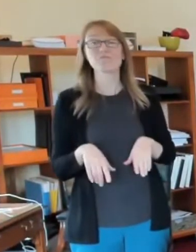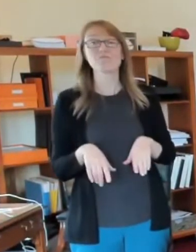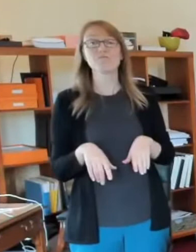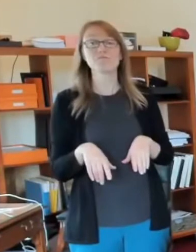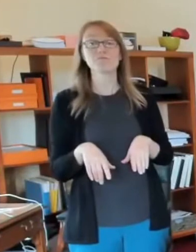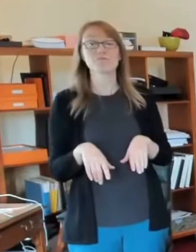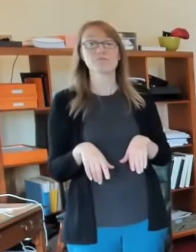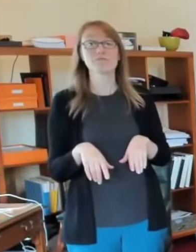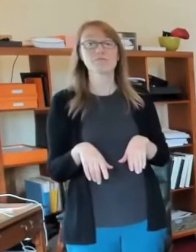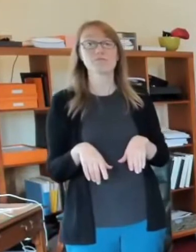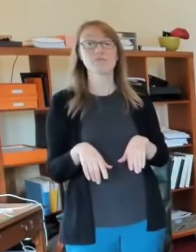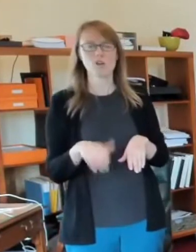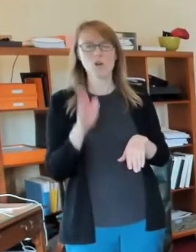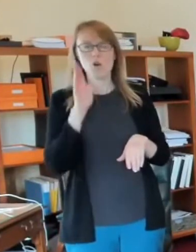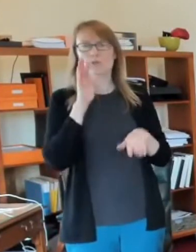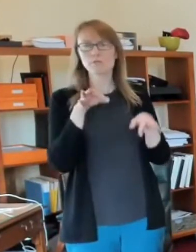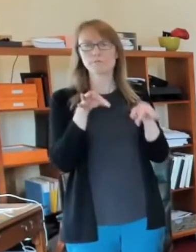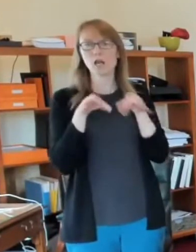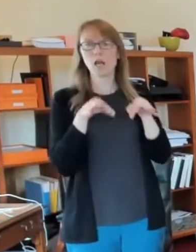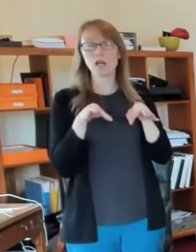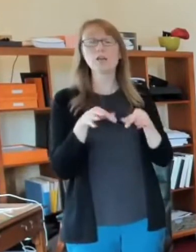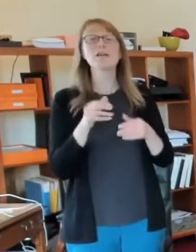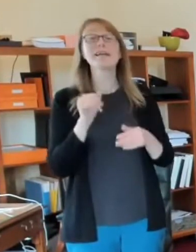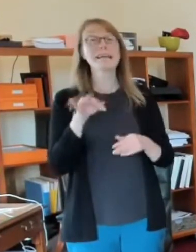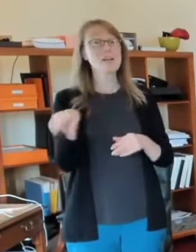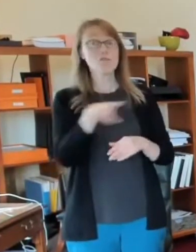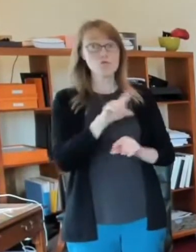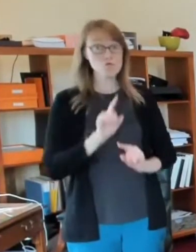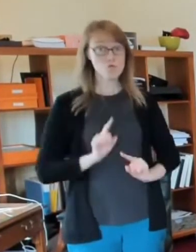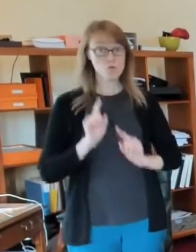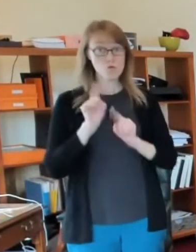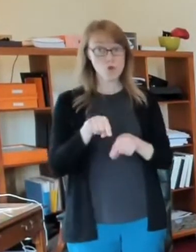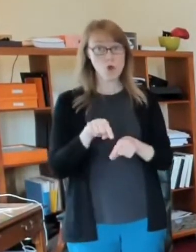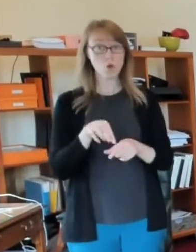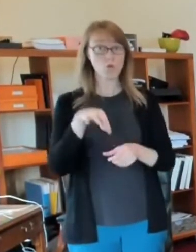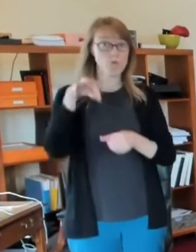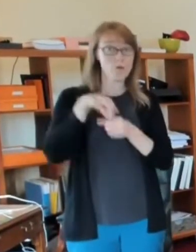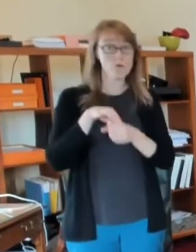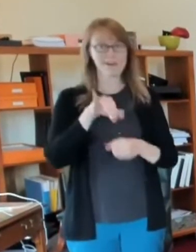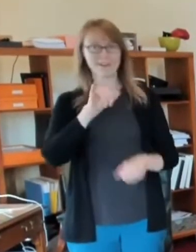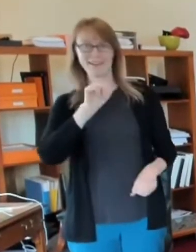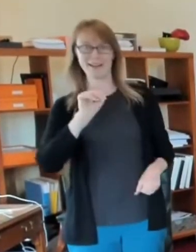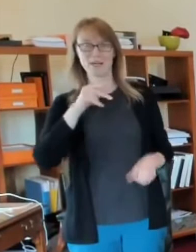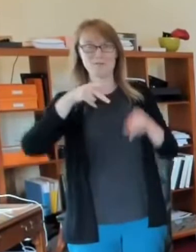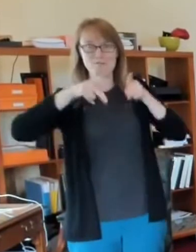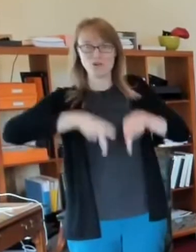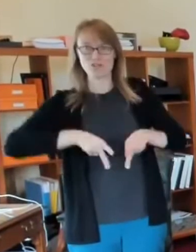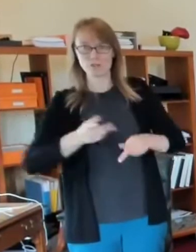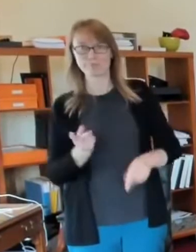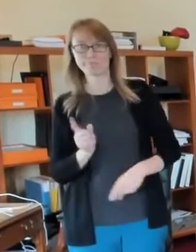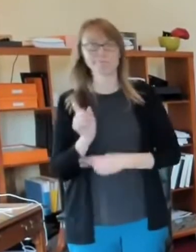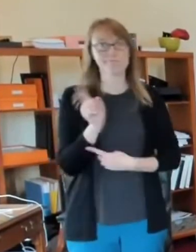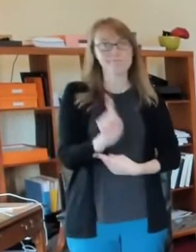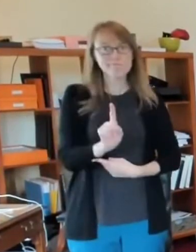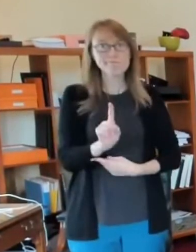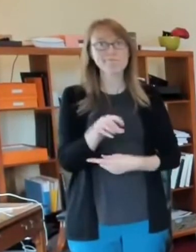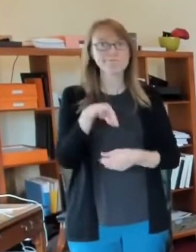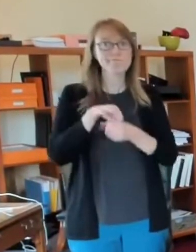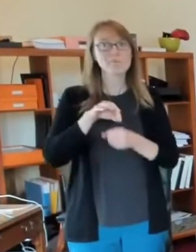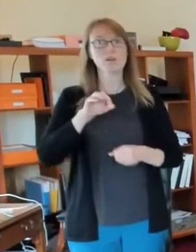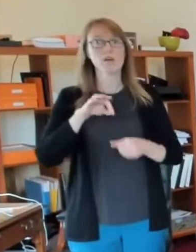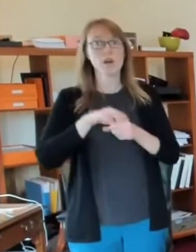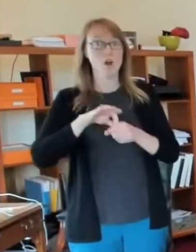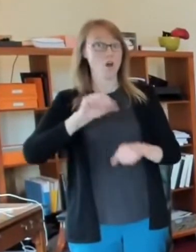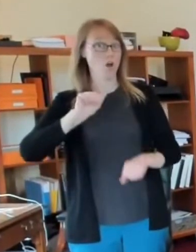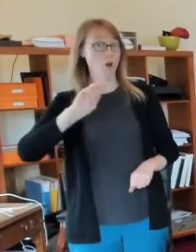in-person voting be like on August the 4th. And So we're hopeful that the news media